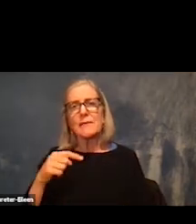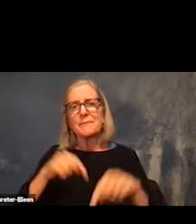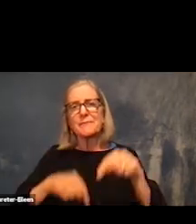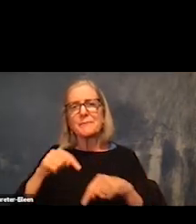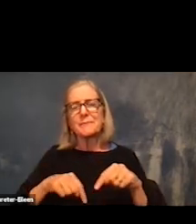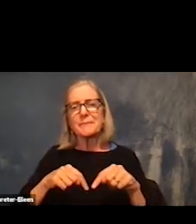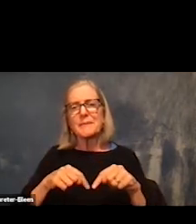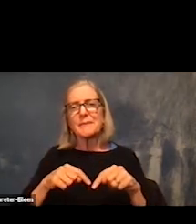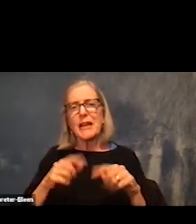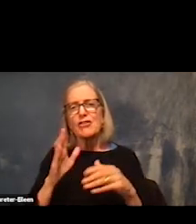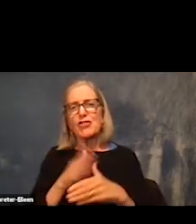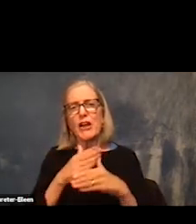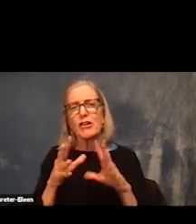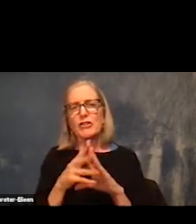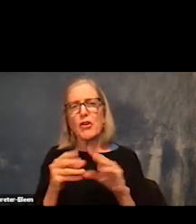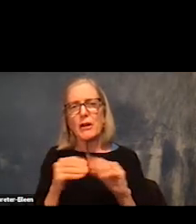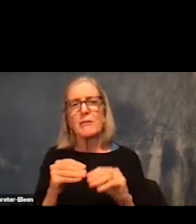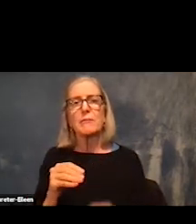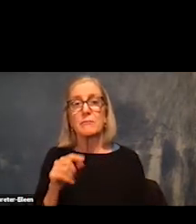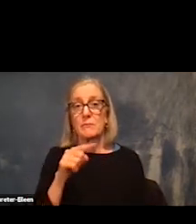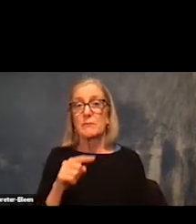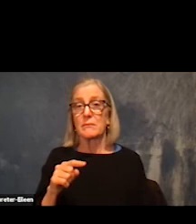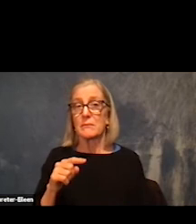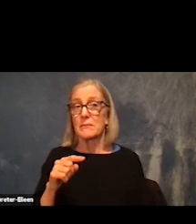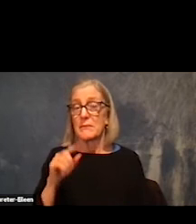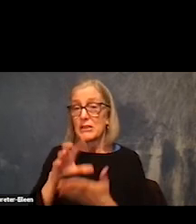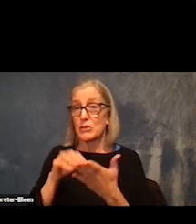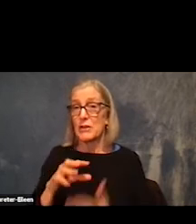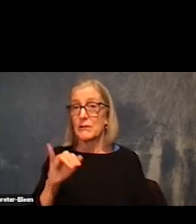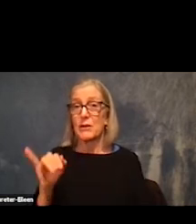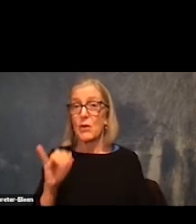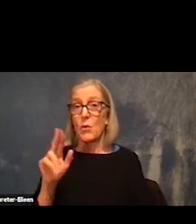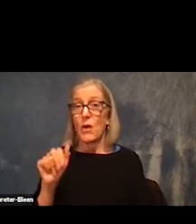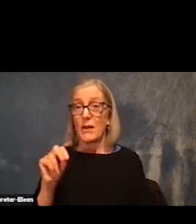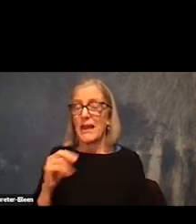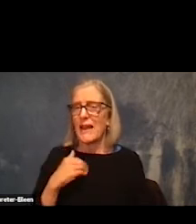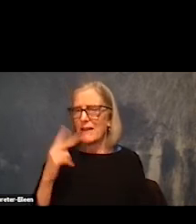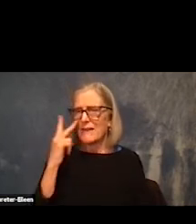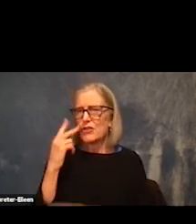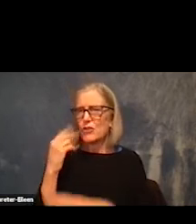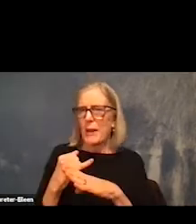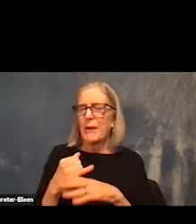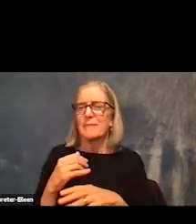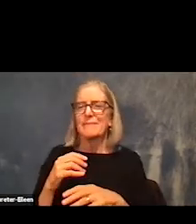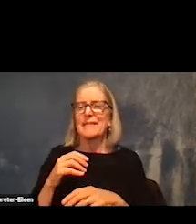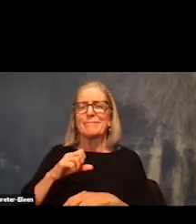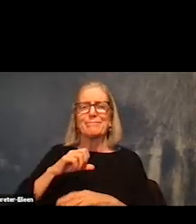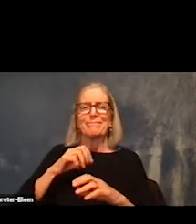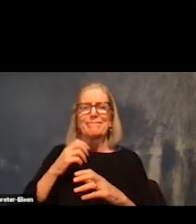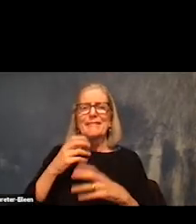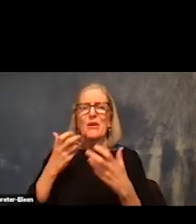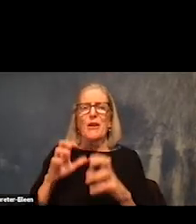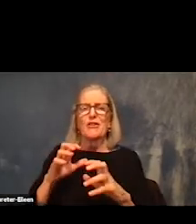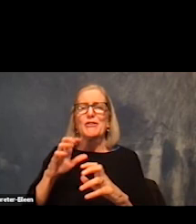story. Juan has a visual impairment and he's hesitant to speak up or call attention to himself. He's in the 8th grade now, and